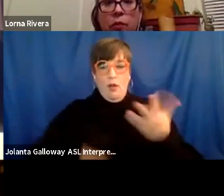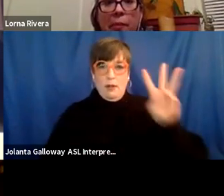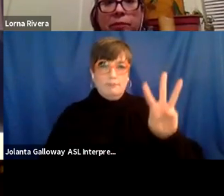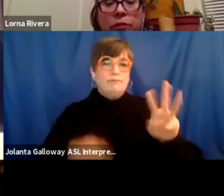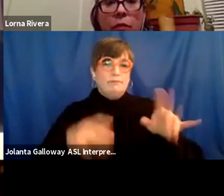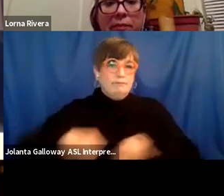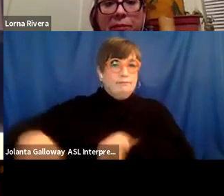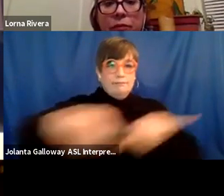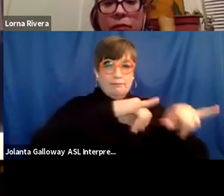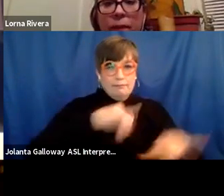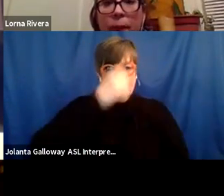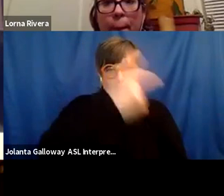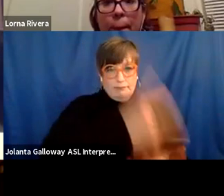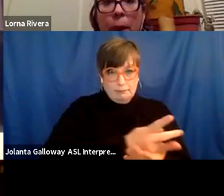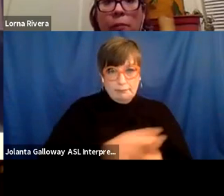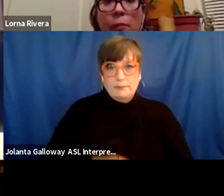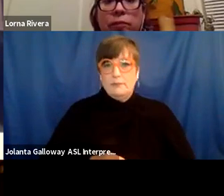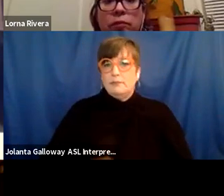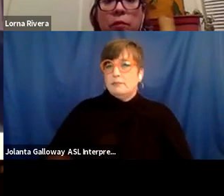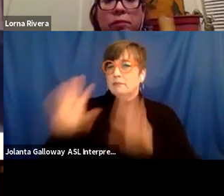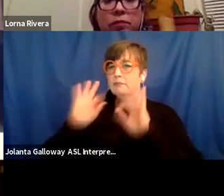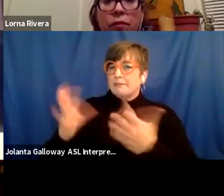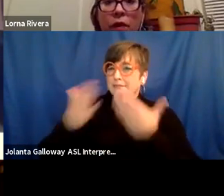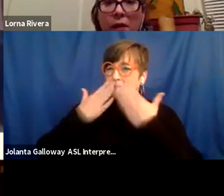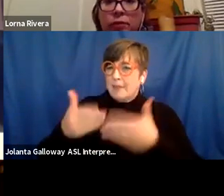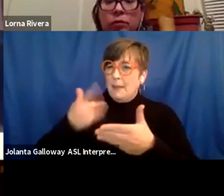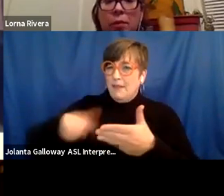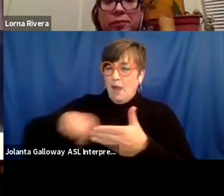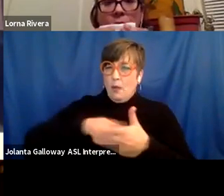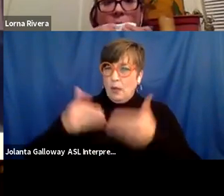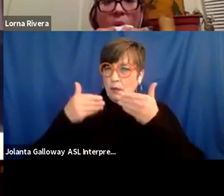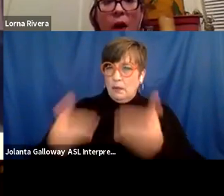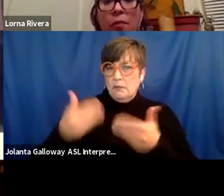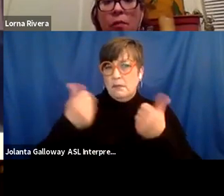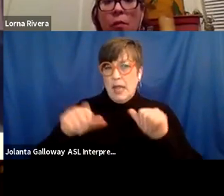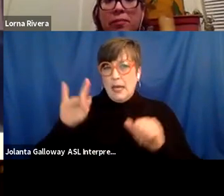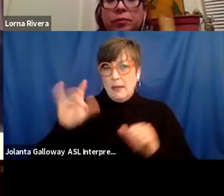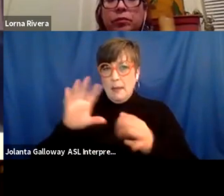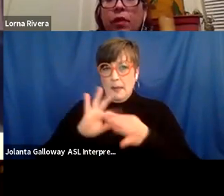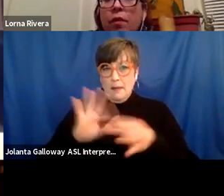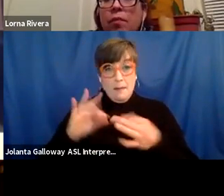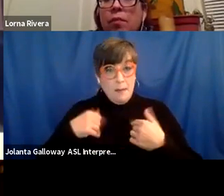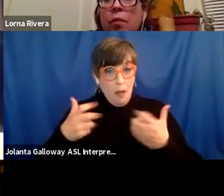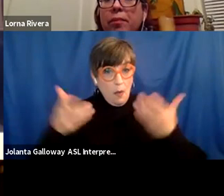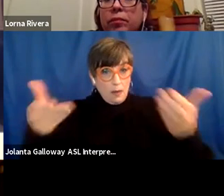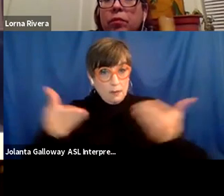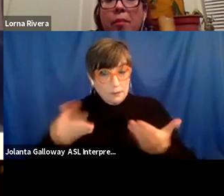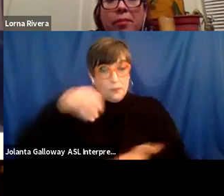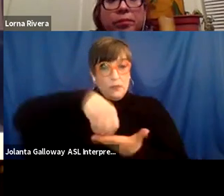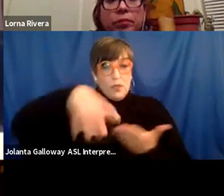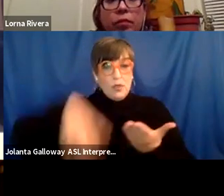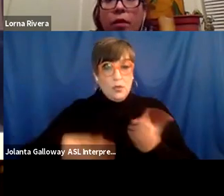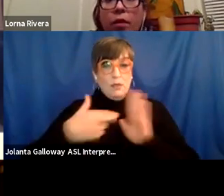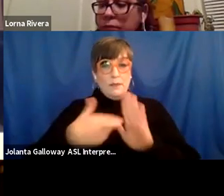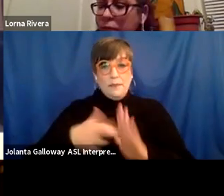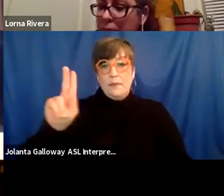Ms. Sullivan. And before we move on this evening to public comment, I would like to invite our student representative,